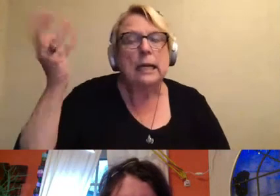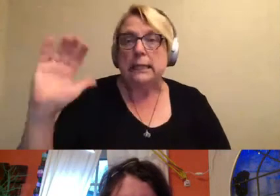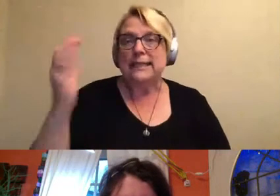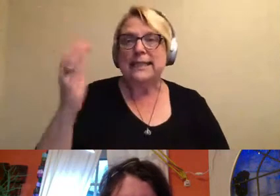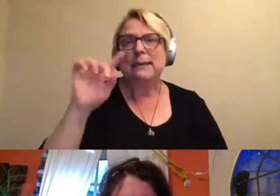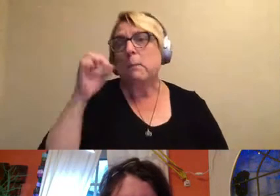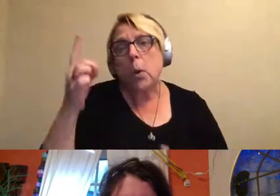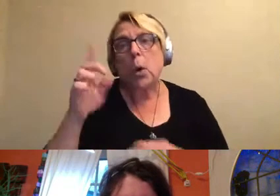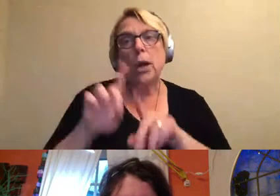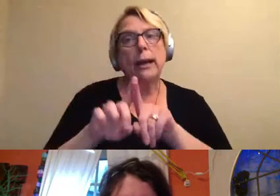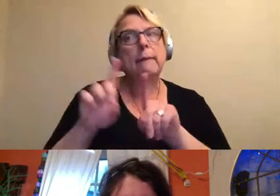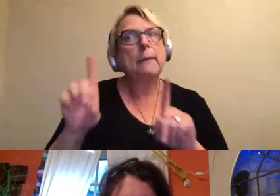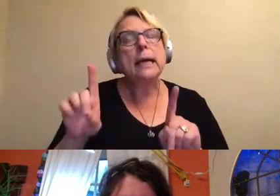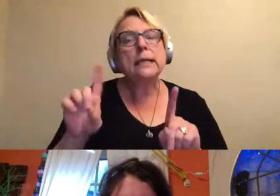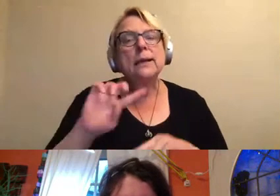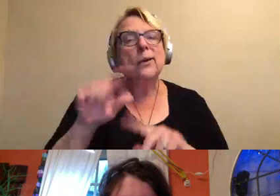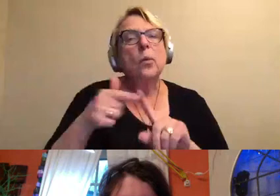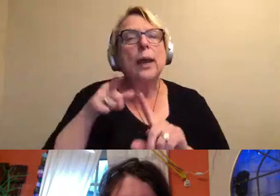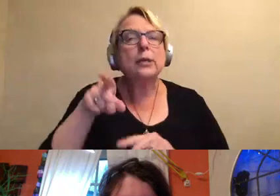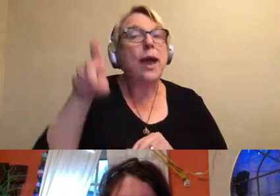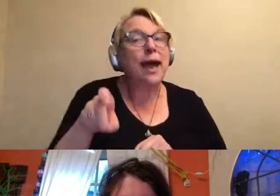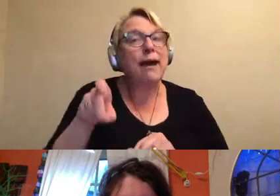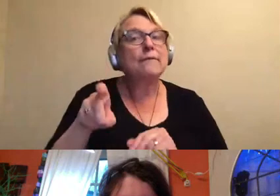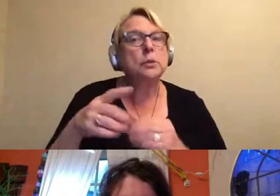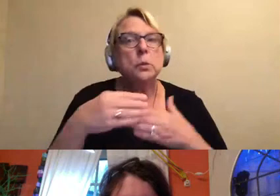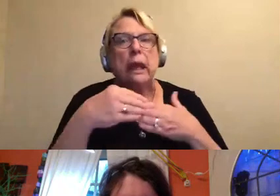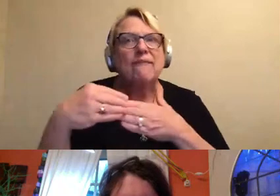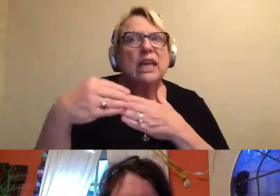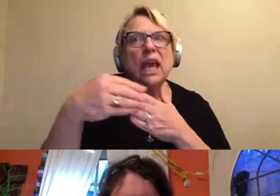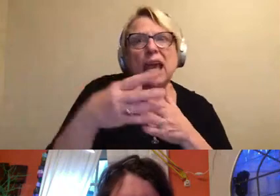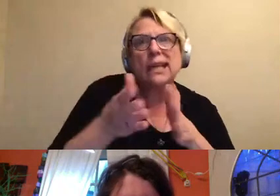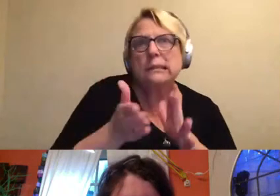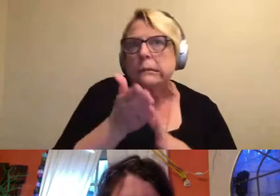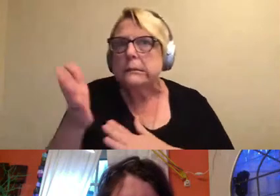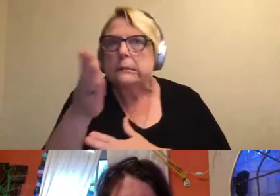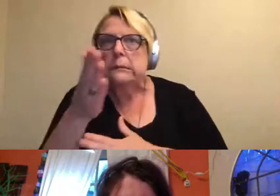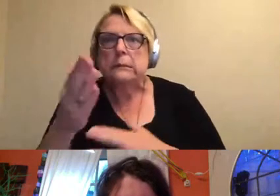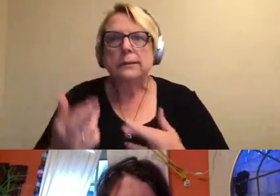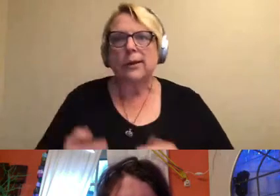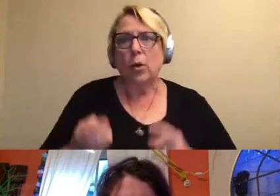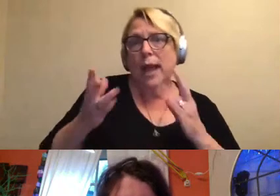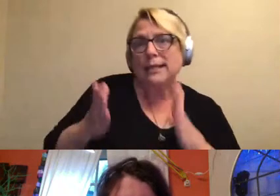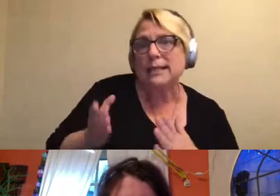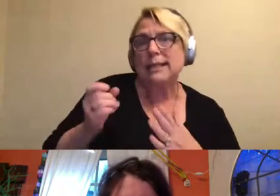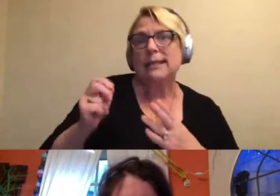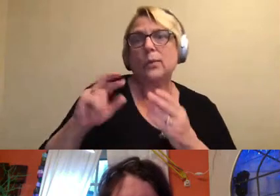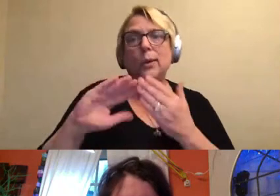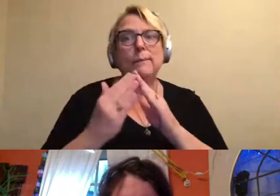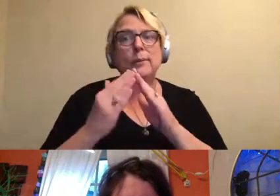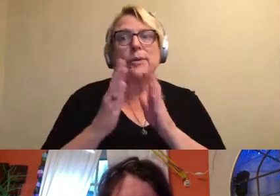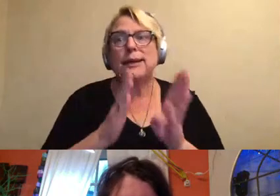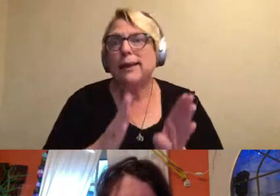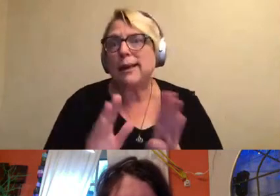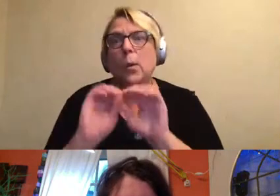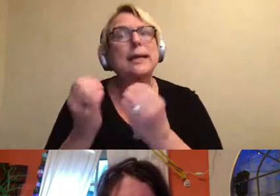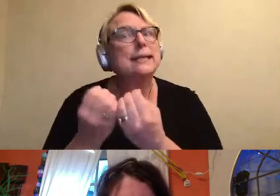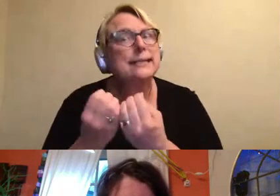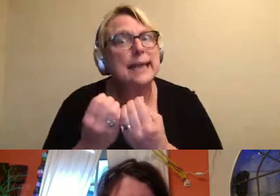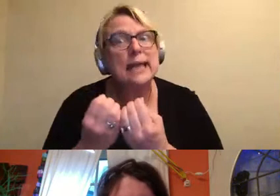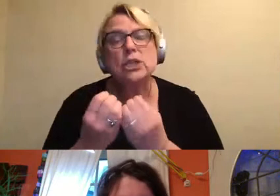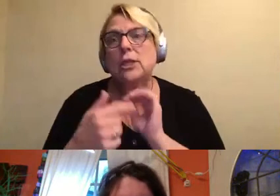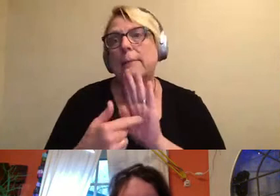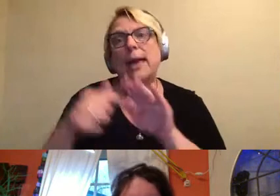boring, but when you have to navigate as a resident or a community organization on behalf of